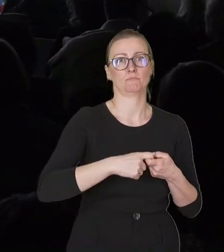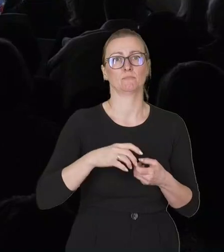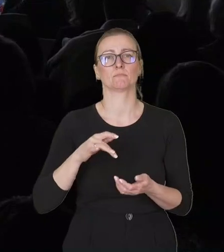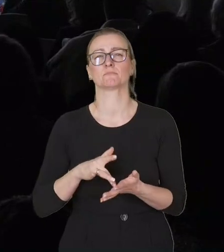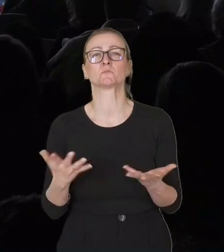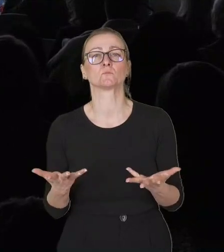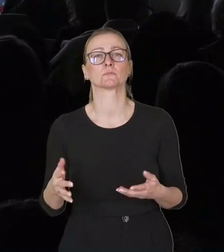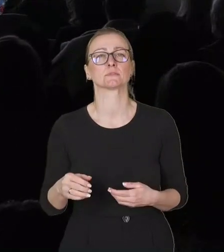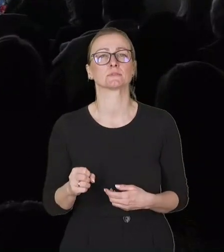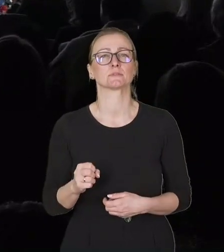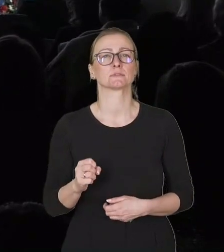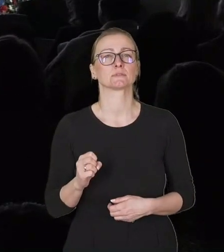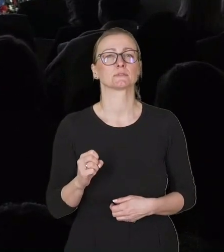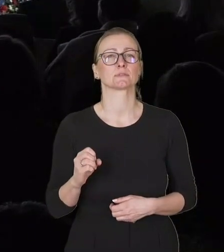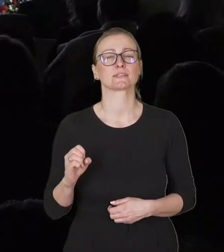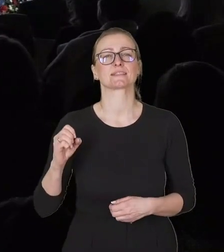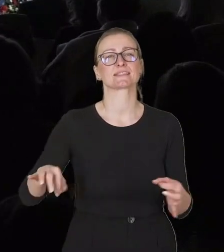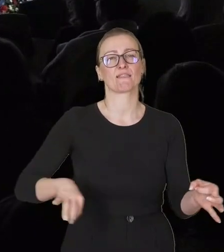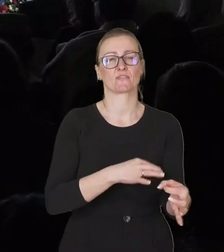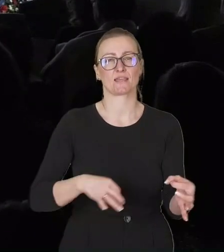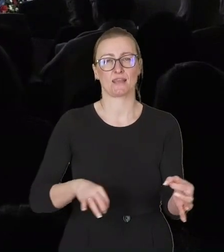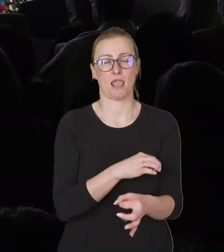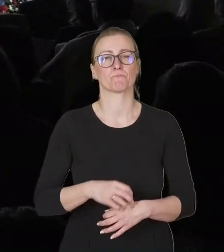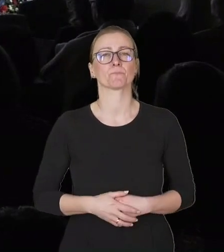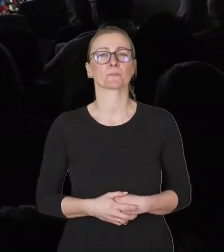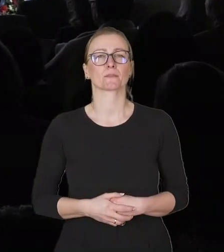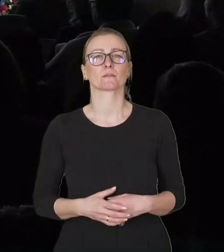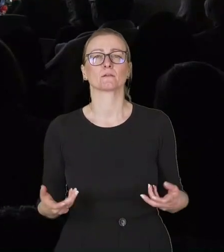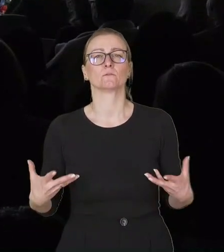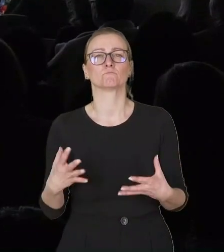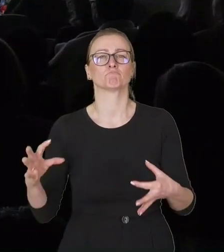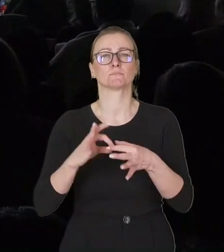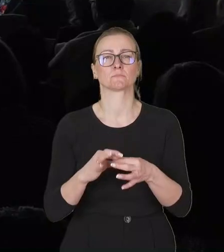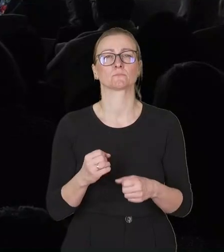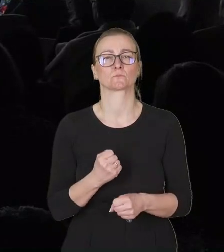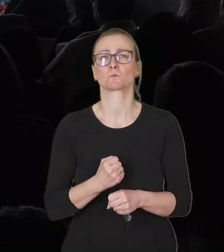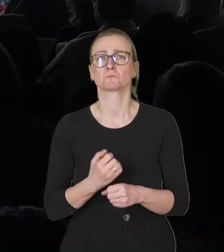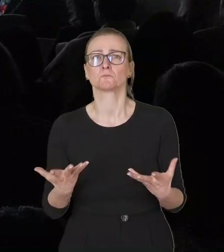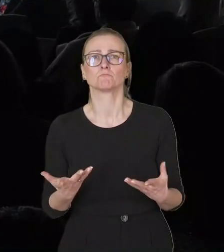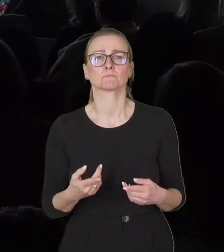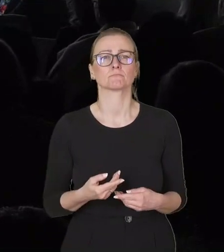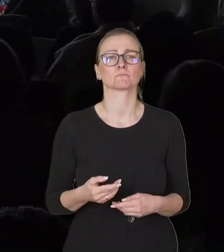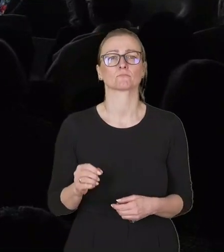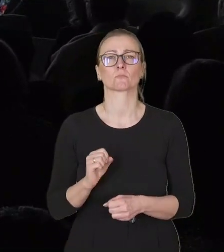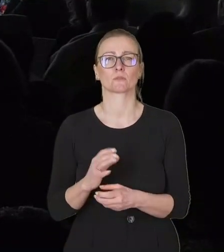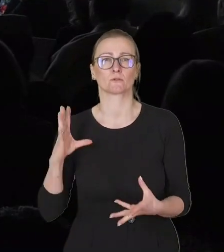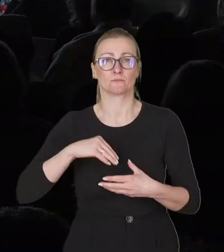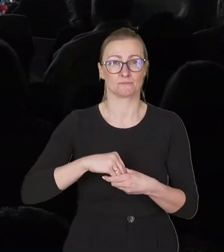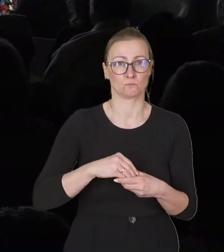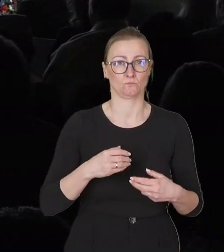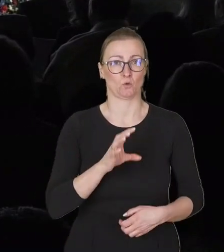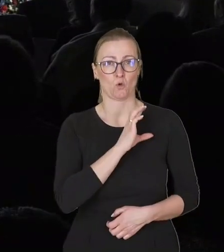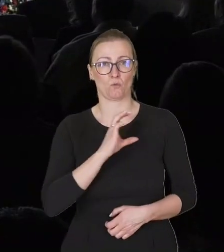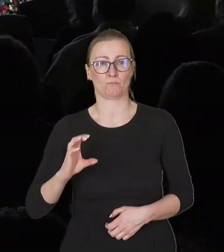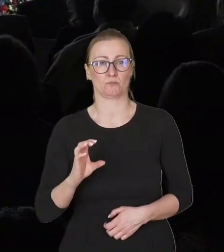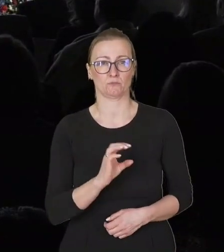the United Nations, the European Committee for Europe, team of experts on innovation and competitiveness, policy, and United Nations Commission on